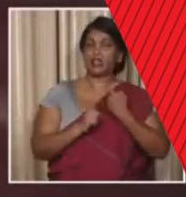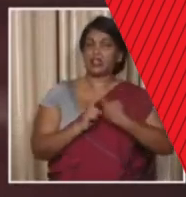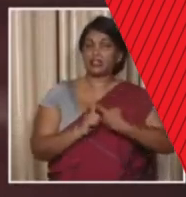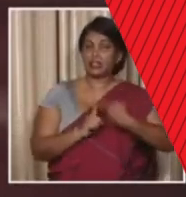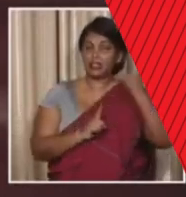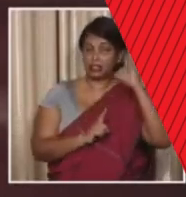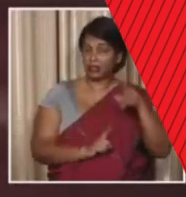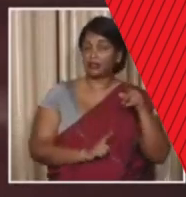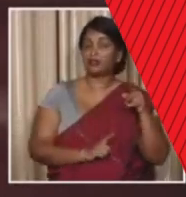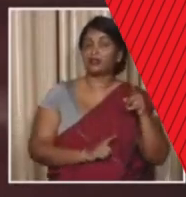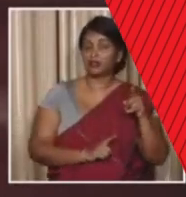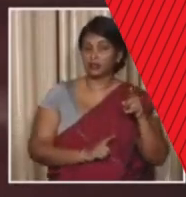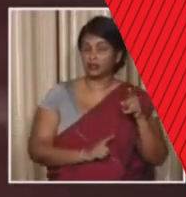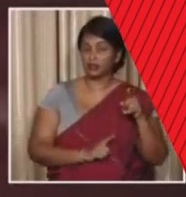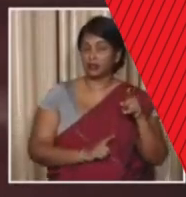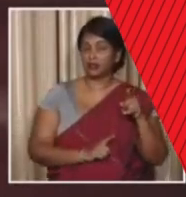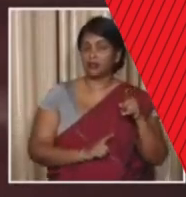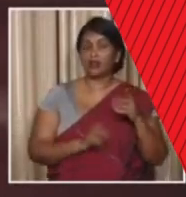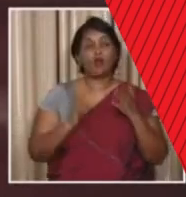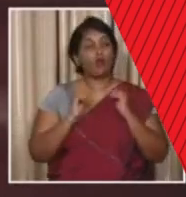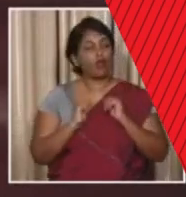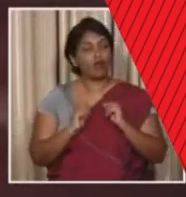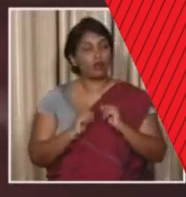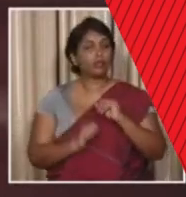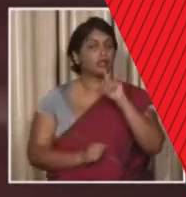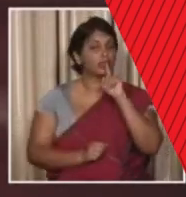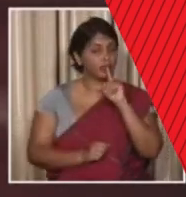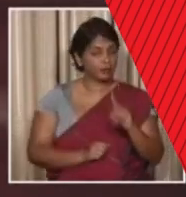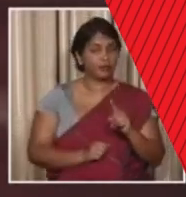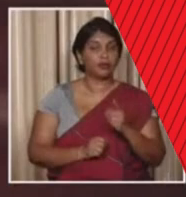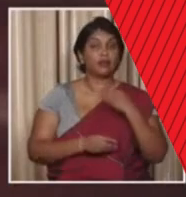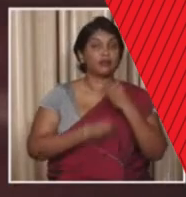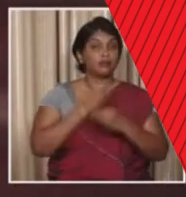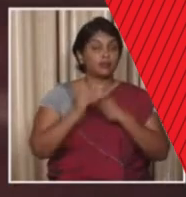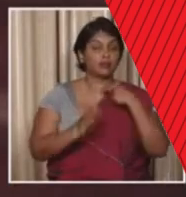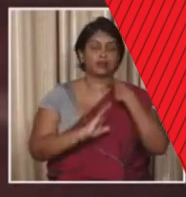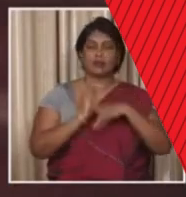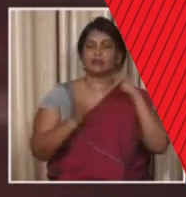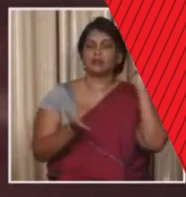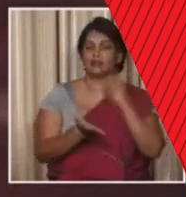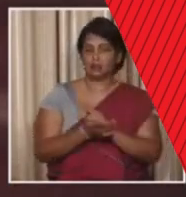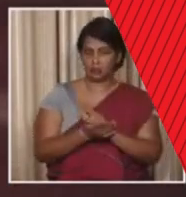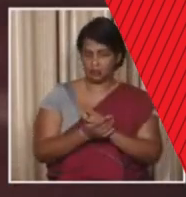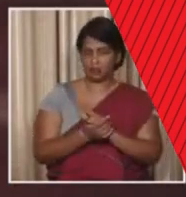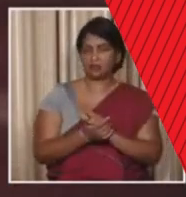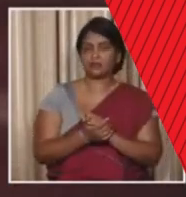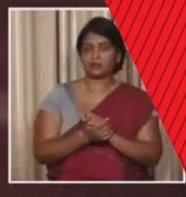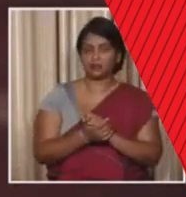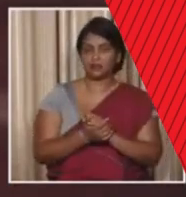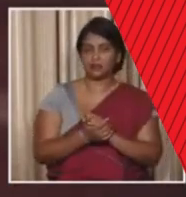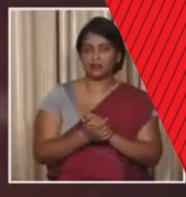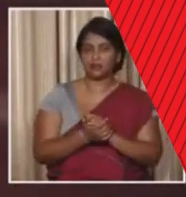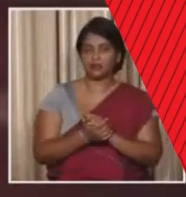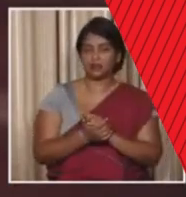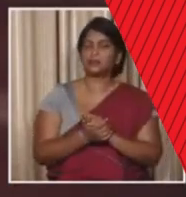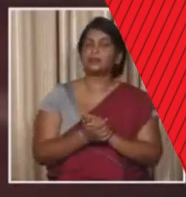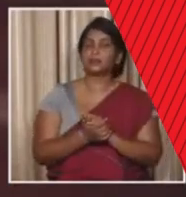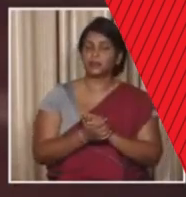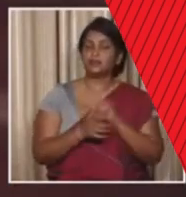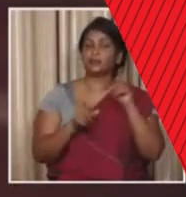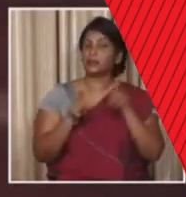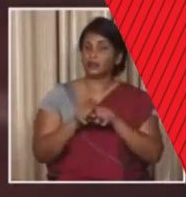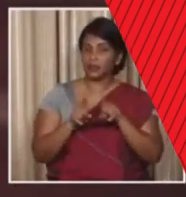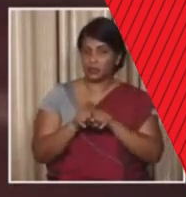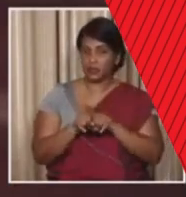Ela Tienne, Kohomadi Gila Havot, Ayojiki Ratel, through investment. So asking the